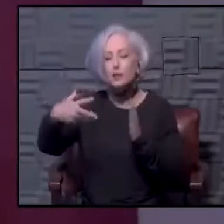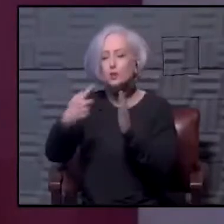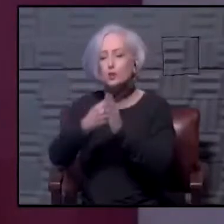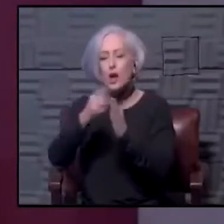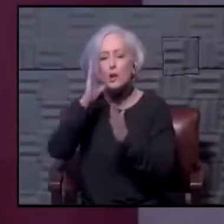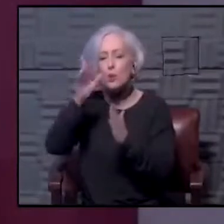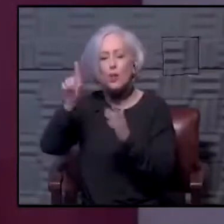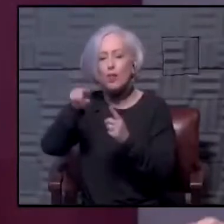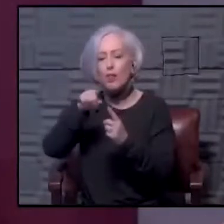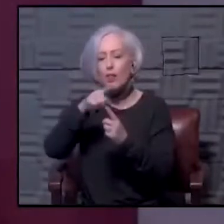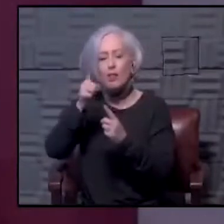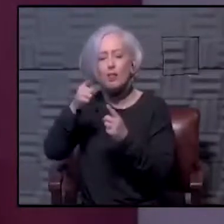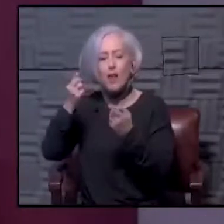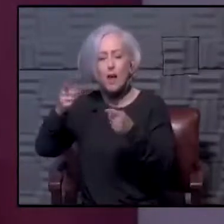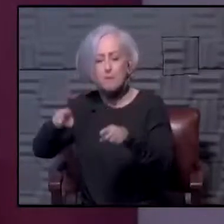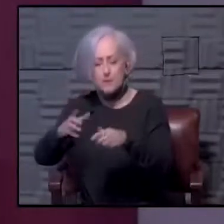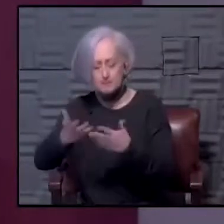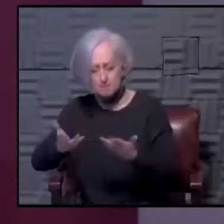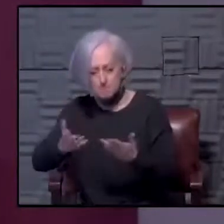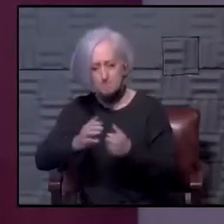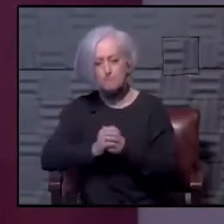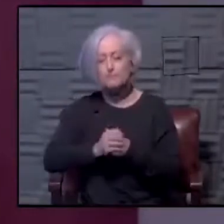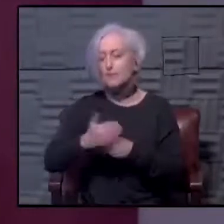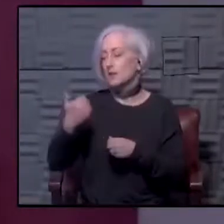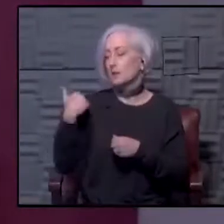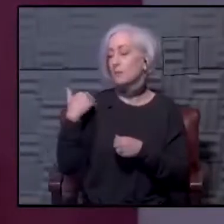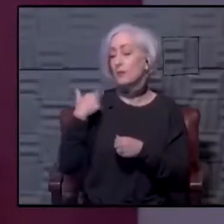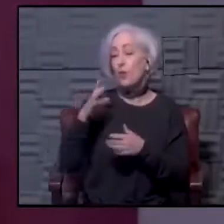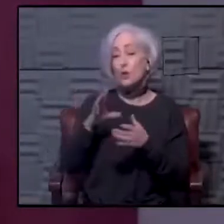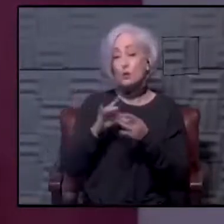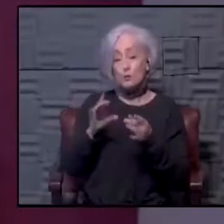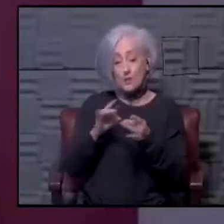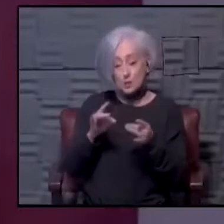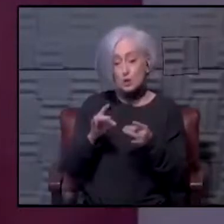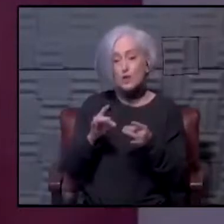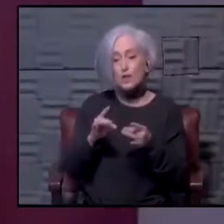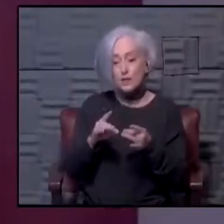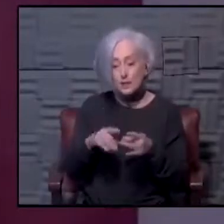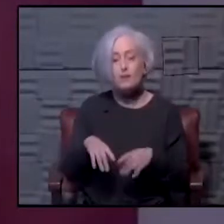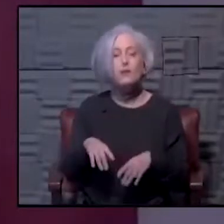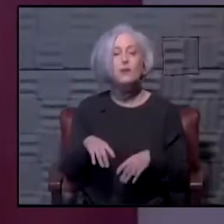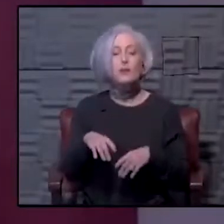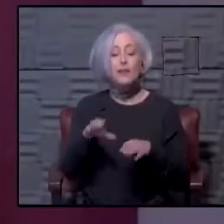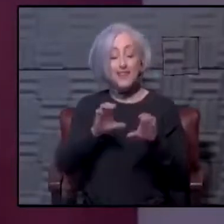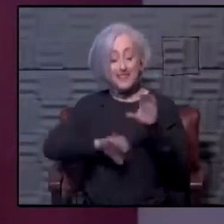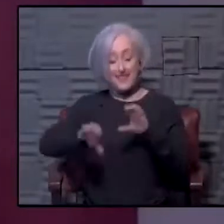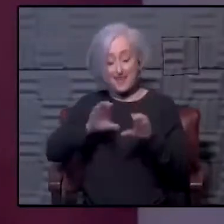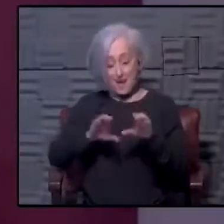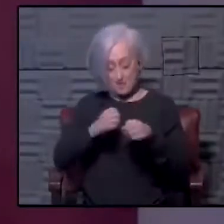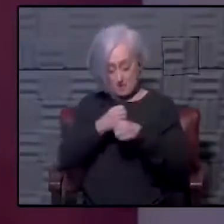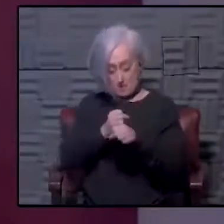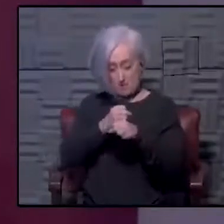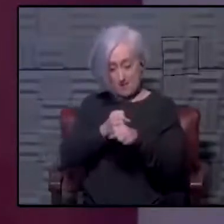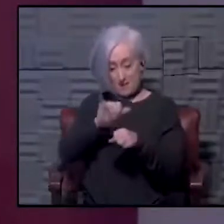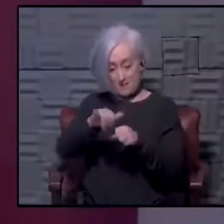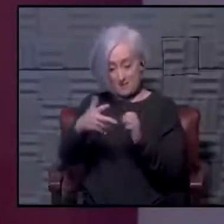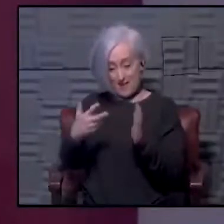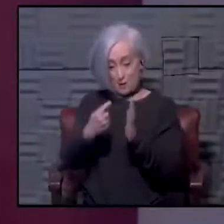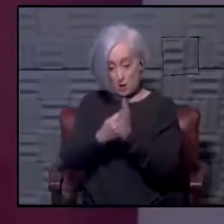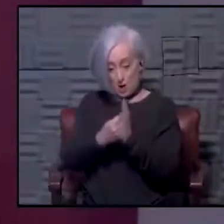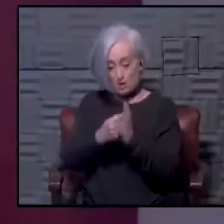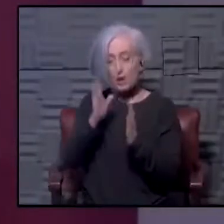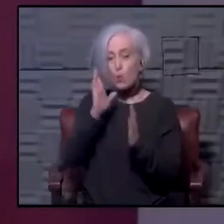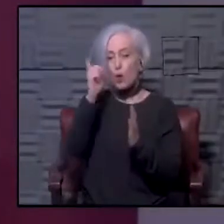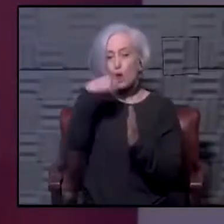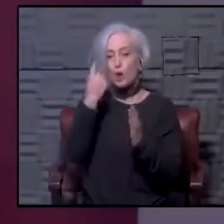mentioned earlier, that formula or chemical makeup will likely look a little bit different next time versus this initial